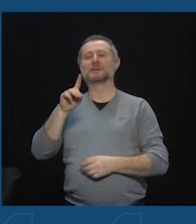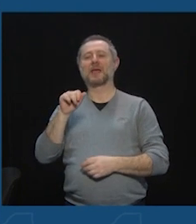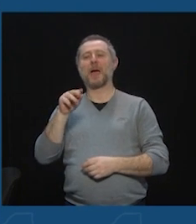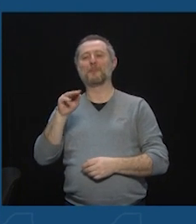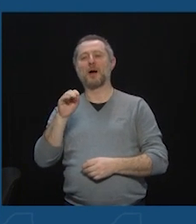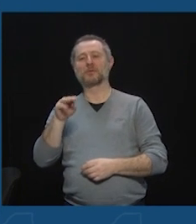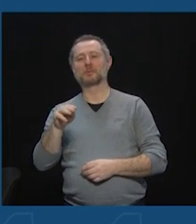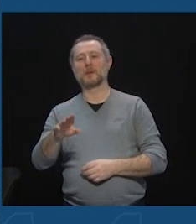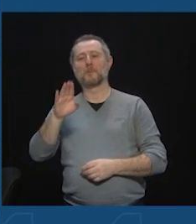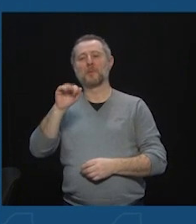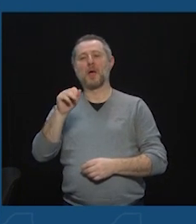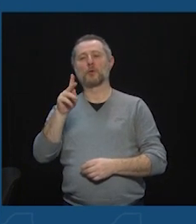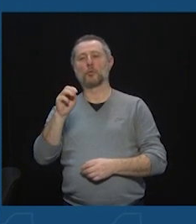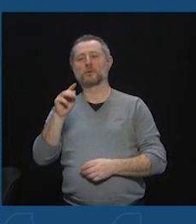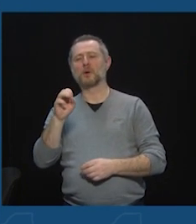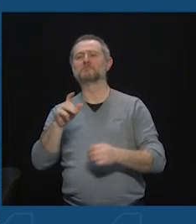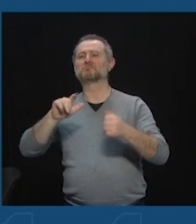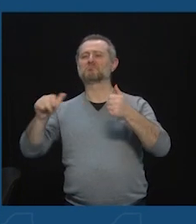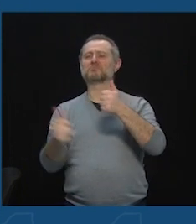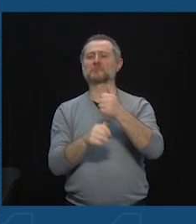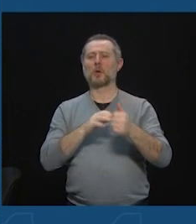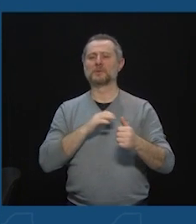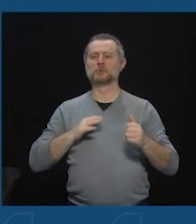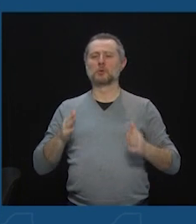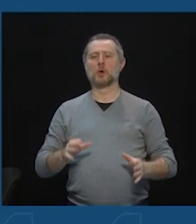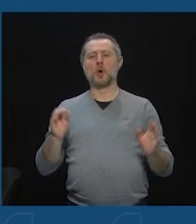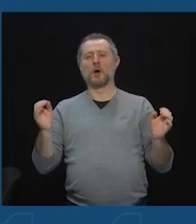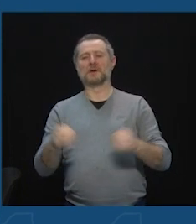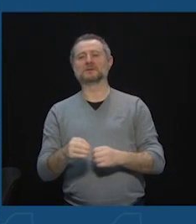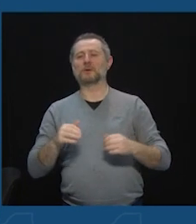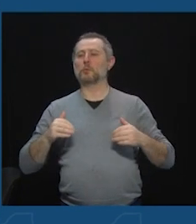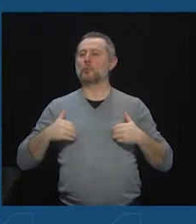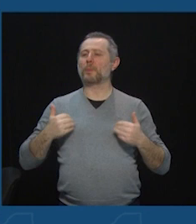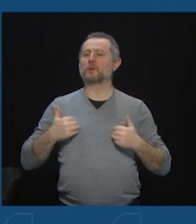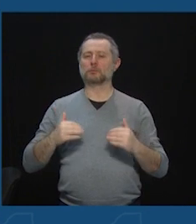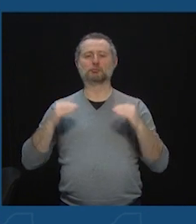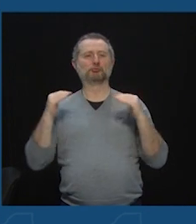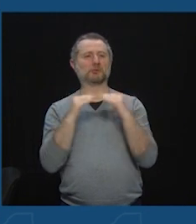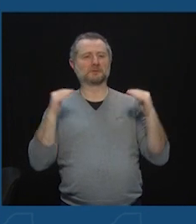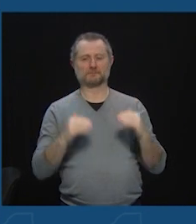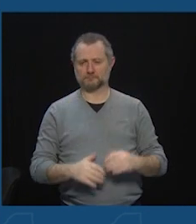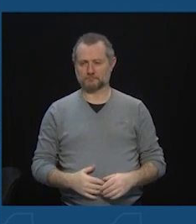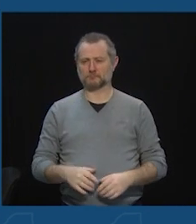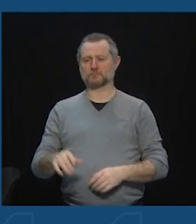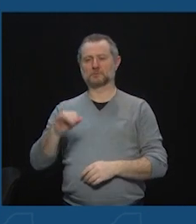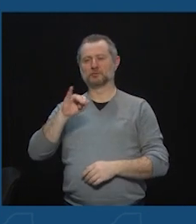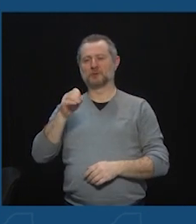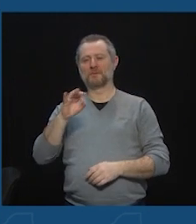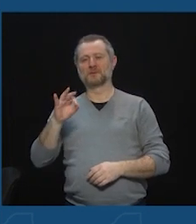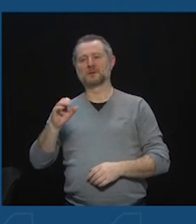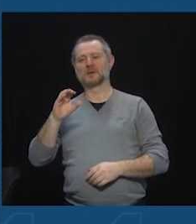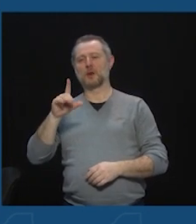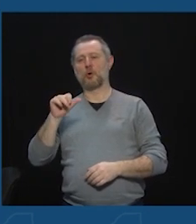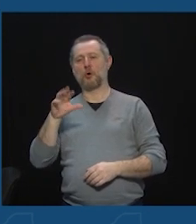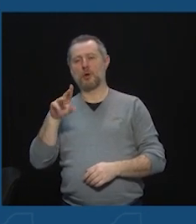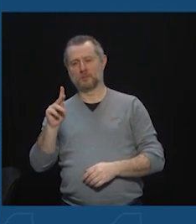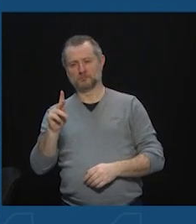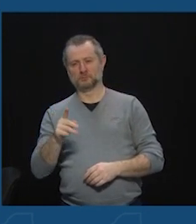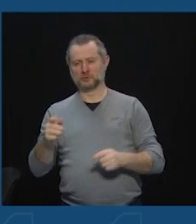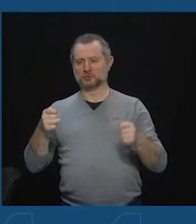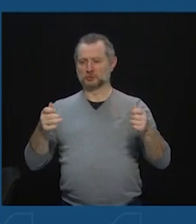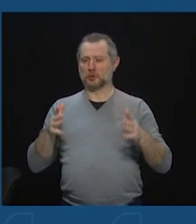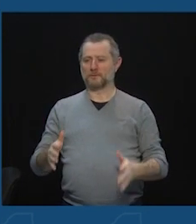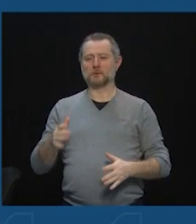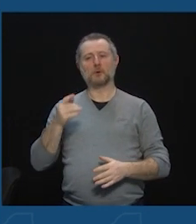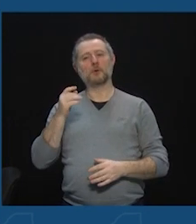of the Office of Youth Justice at DCJS. Jeff Clark, our statewide training director for the SNUG program. Erica Mendelson,